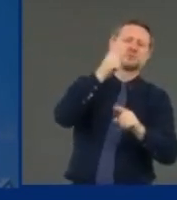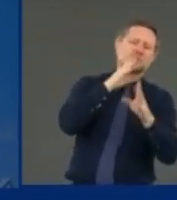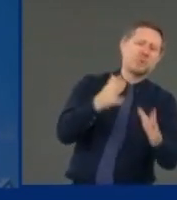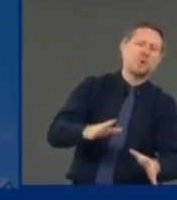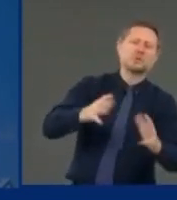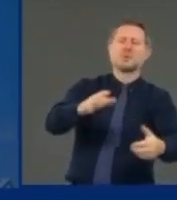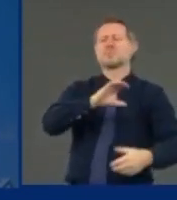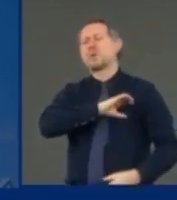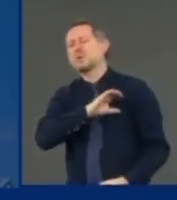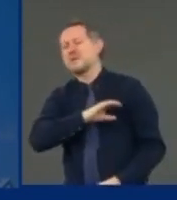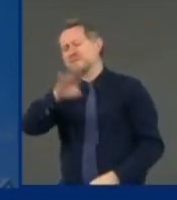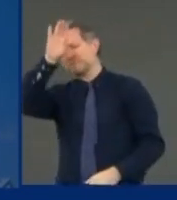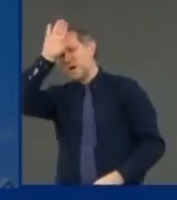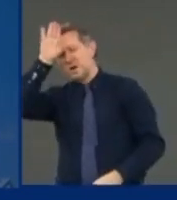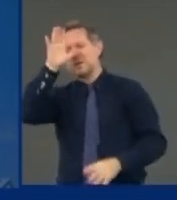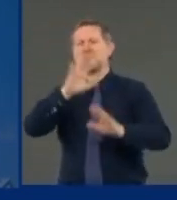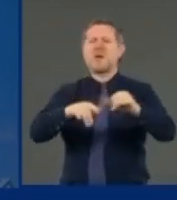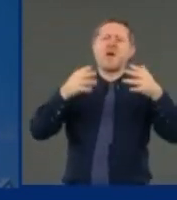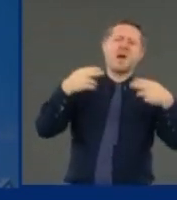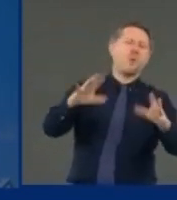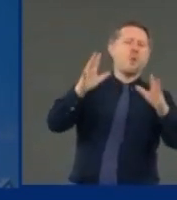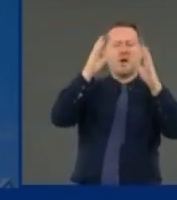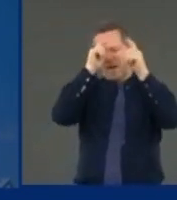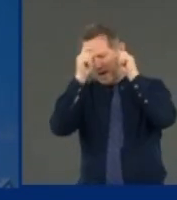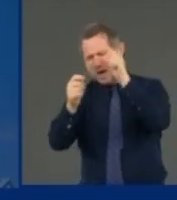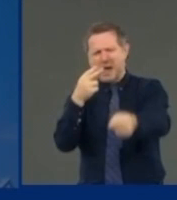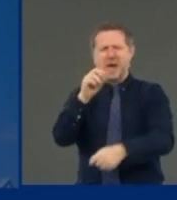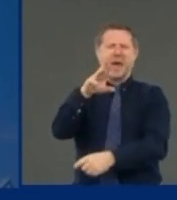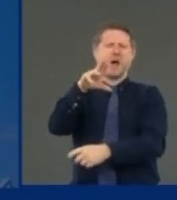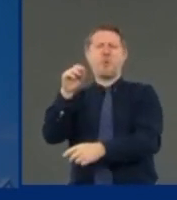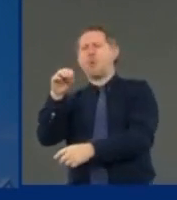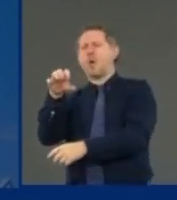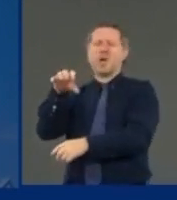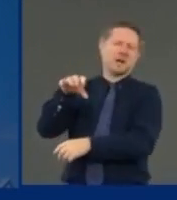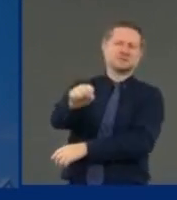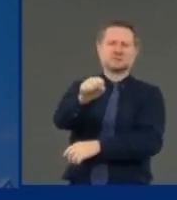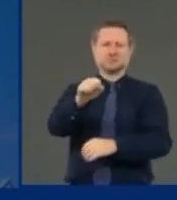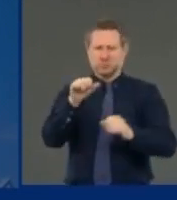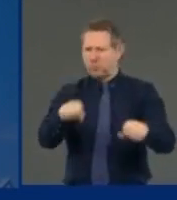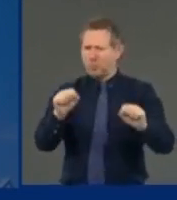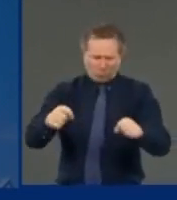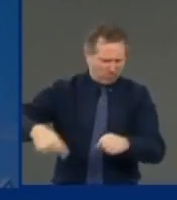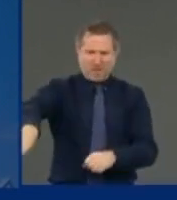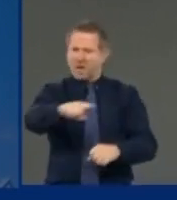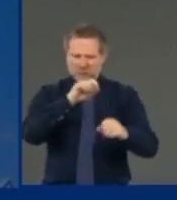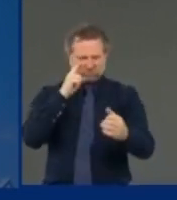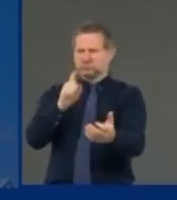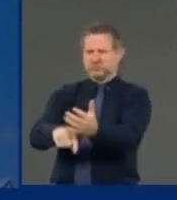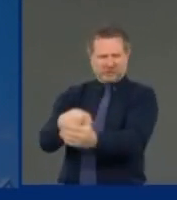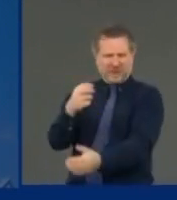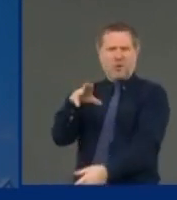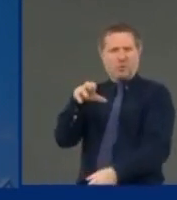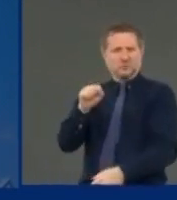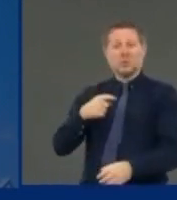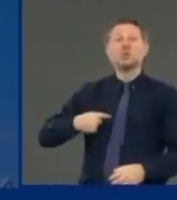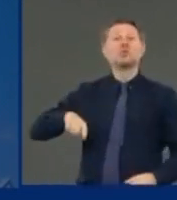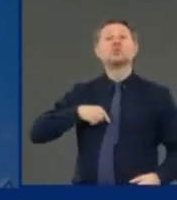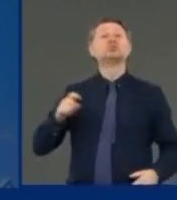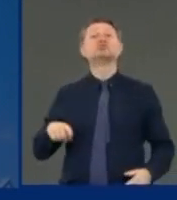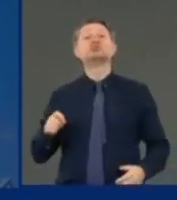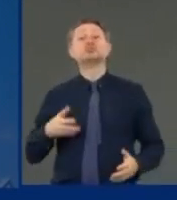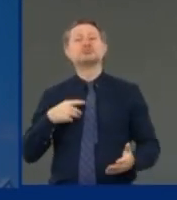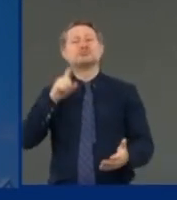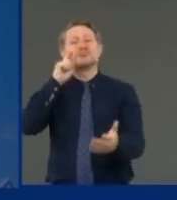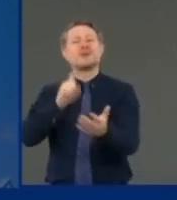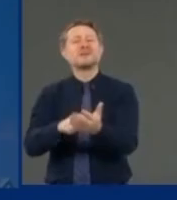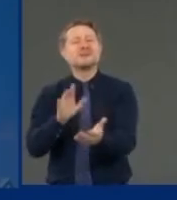out there. They're the heroes of today, and they are, and they are, and they should be acknowledged, and they